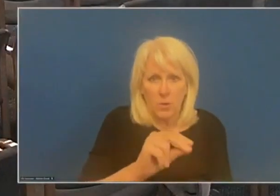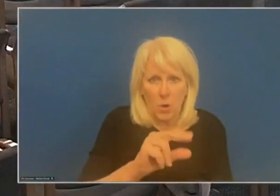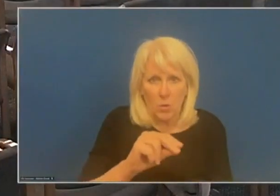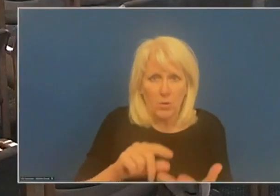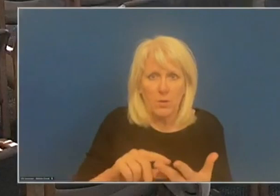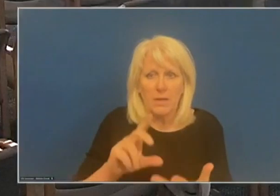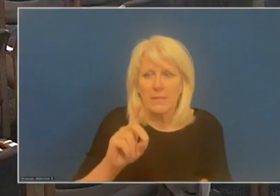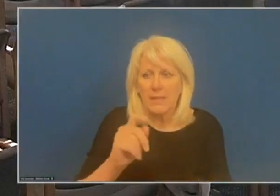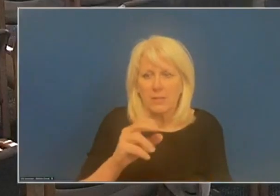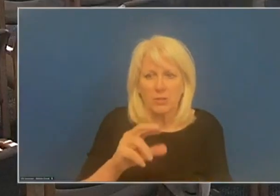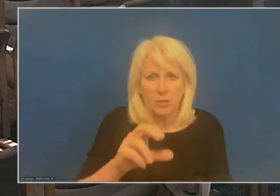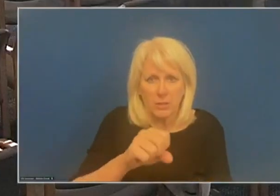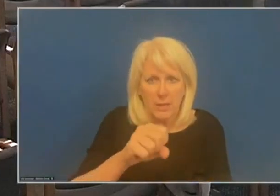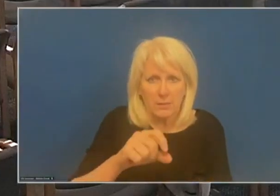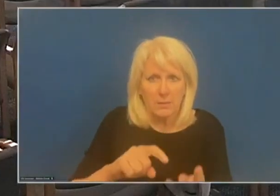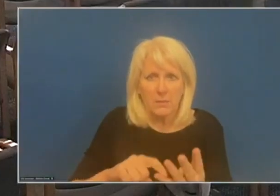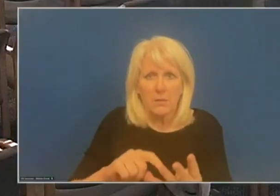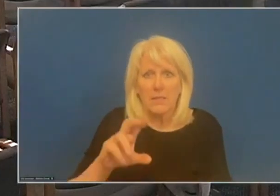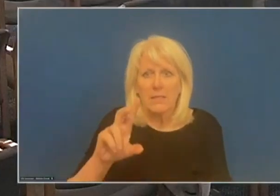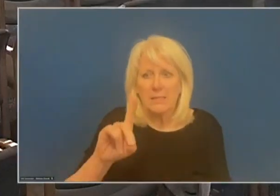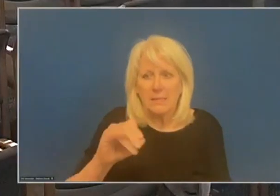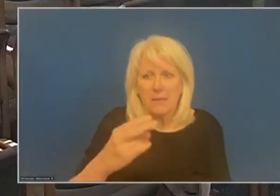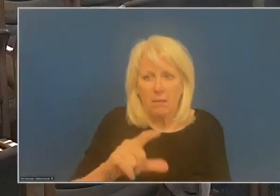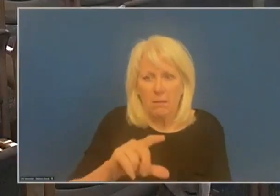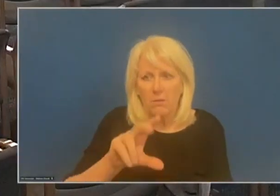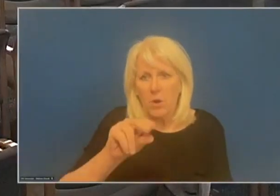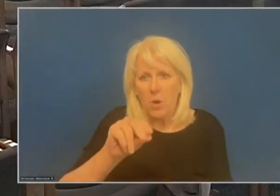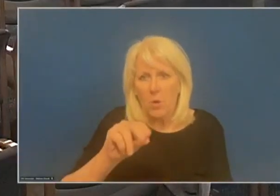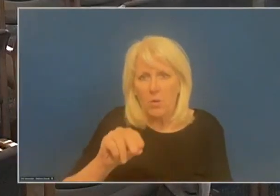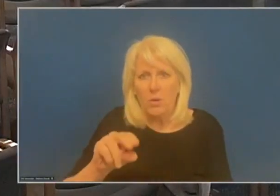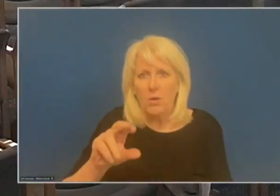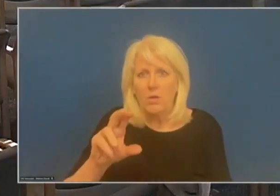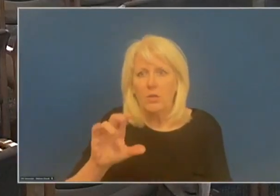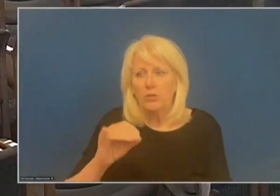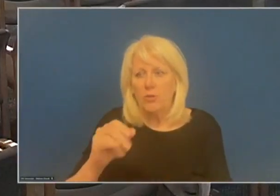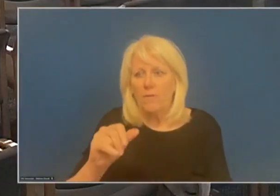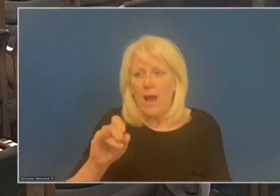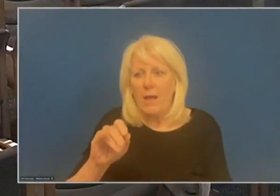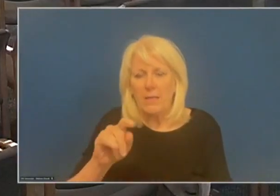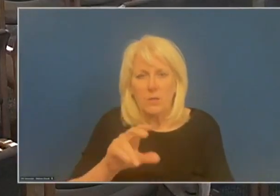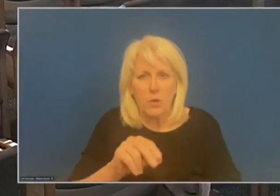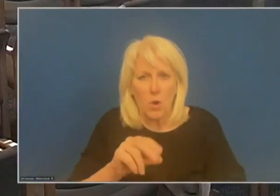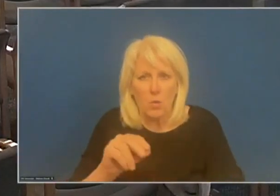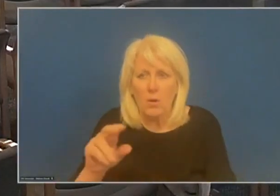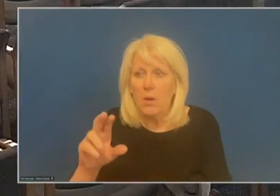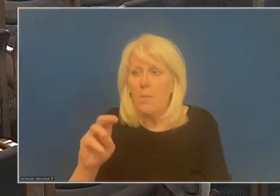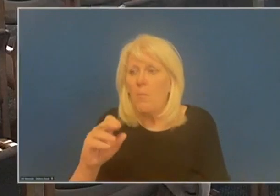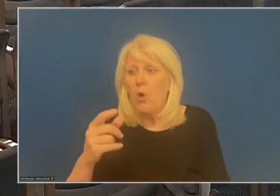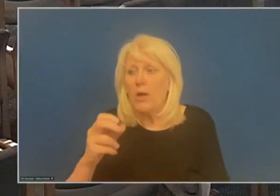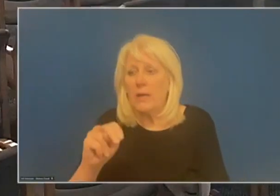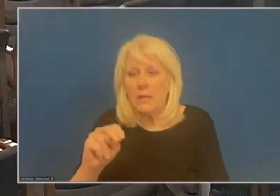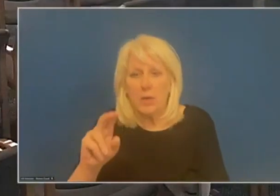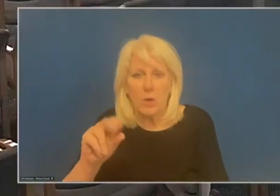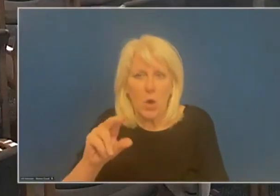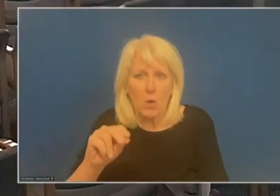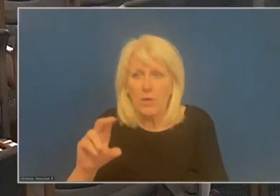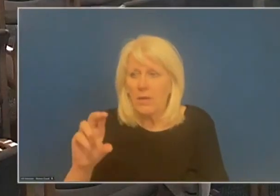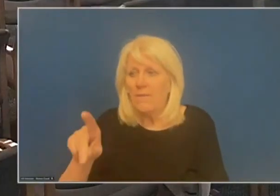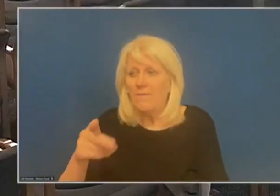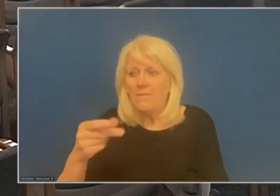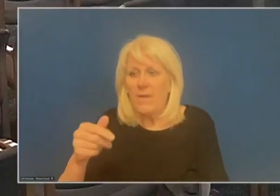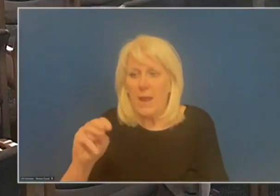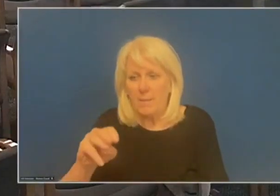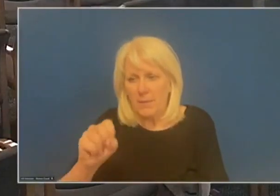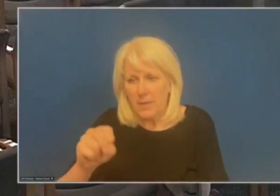Dexter. Yes. Rep. Deal. No. Rep. Javati. No. Rep. Morgan. No. Rep. Pham. Yes. Rep.